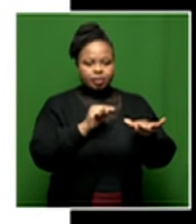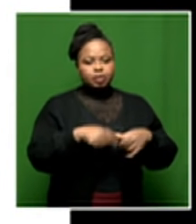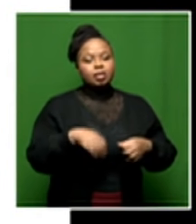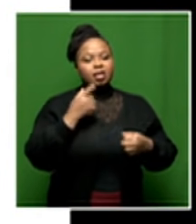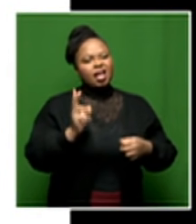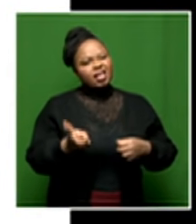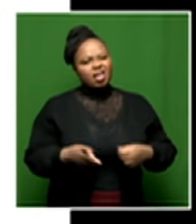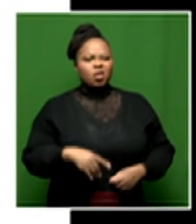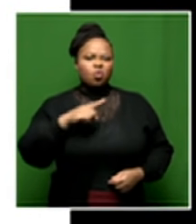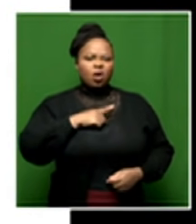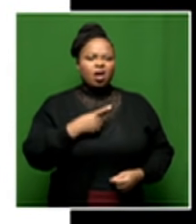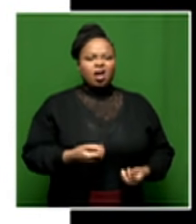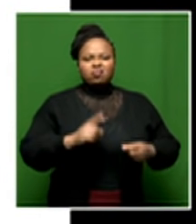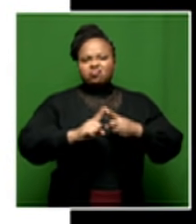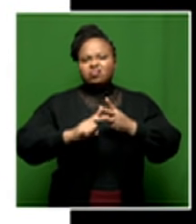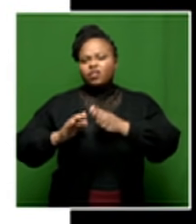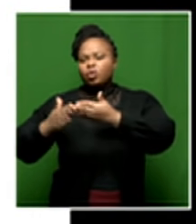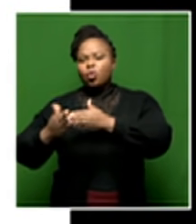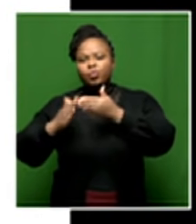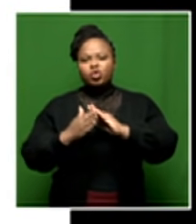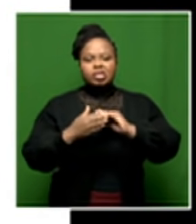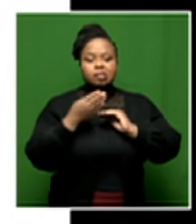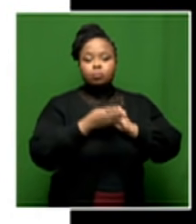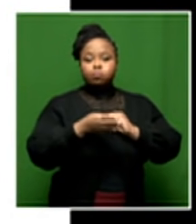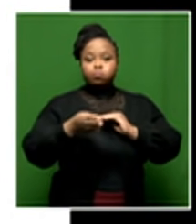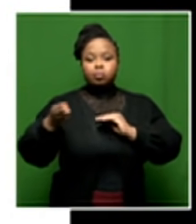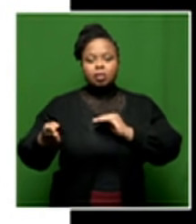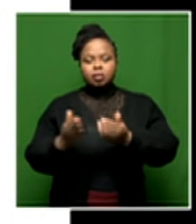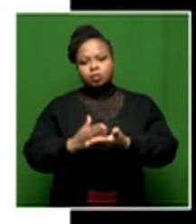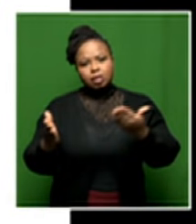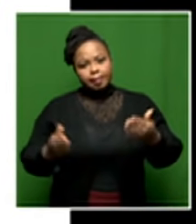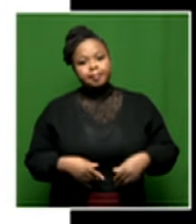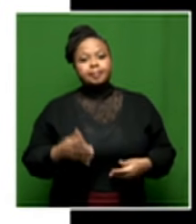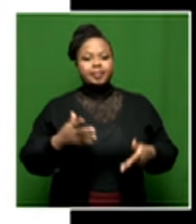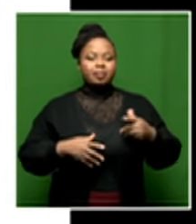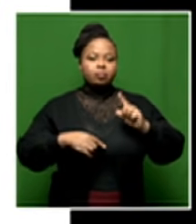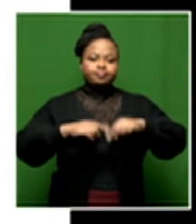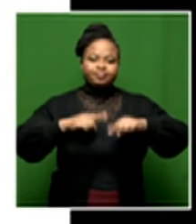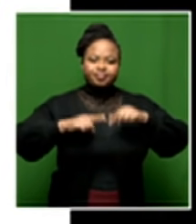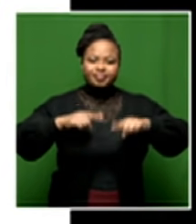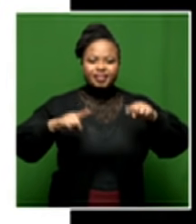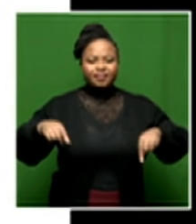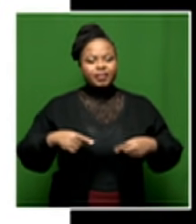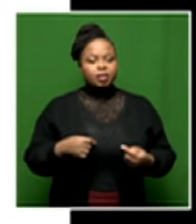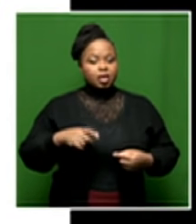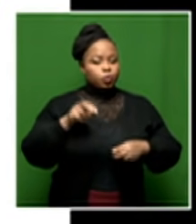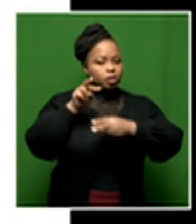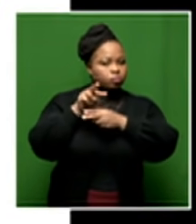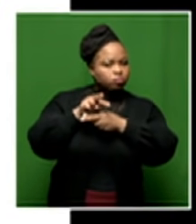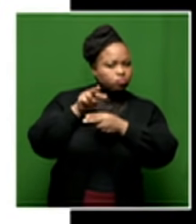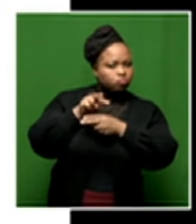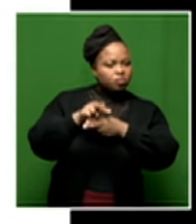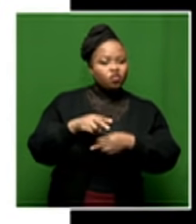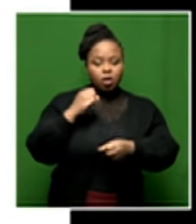immunity levels as well in our different communities may also be giving rise to the different trends that we are currently observing.